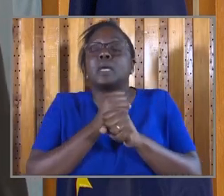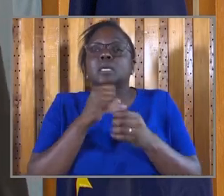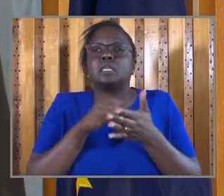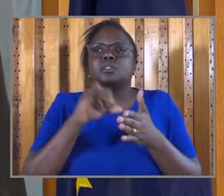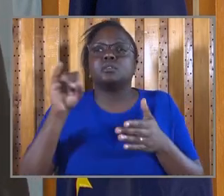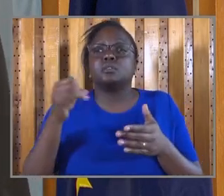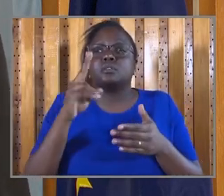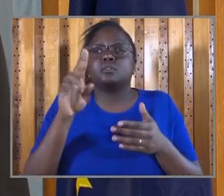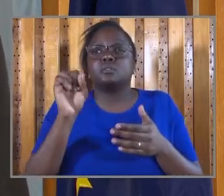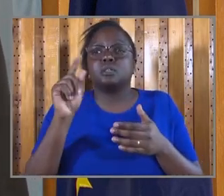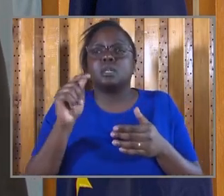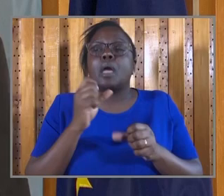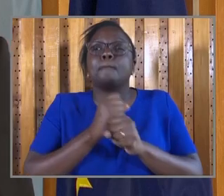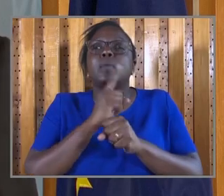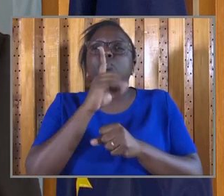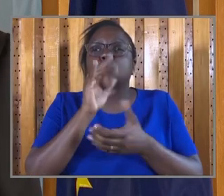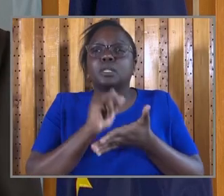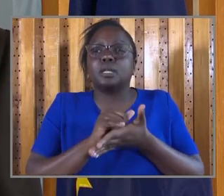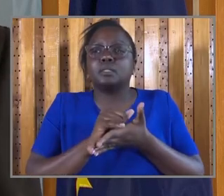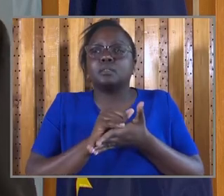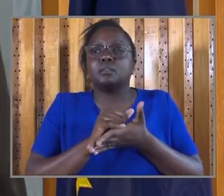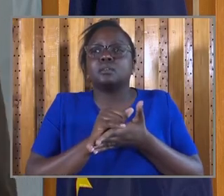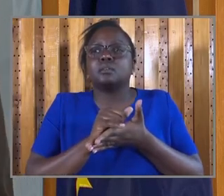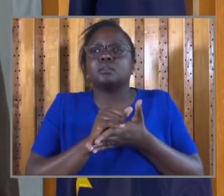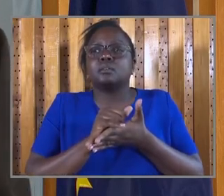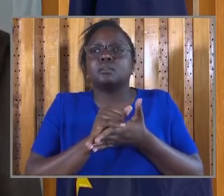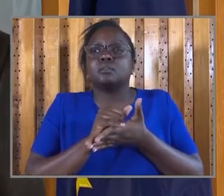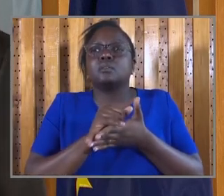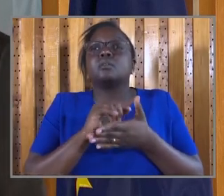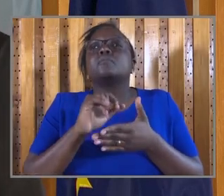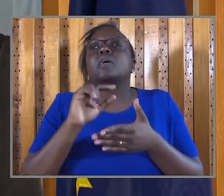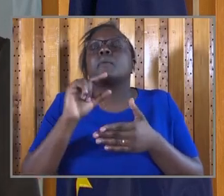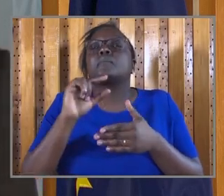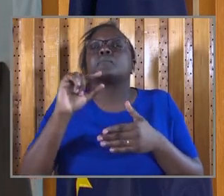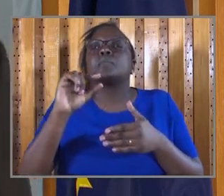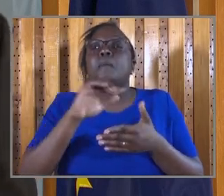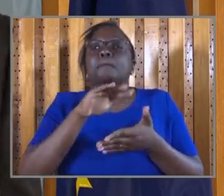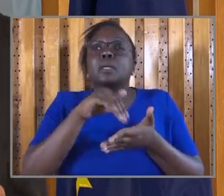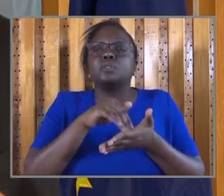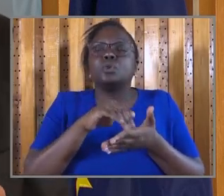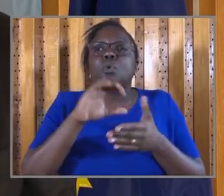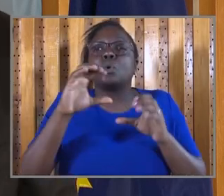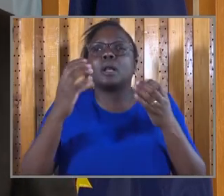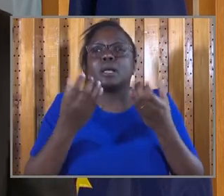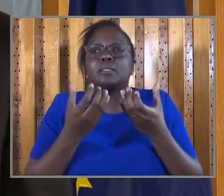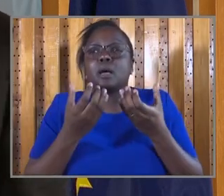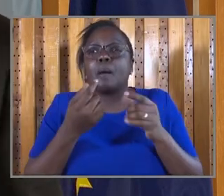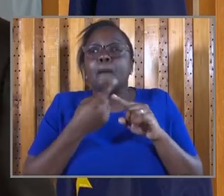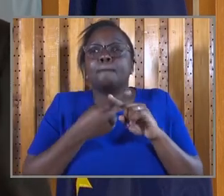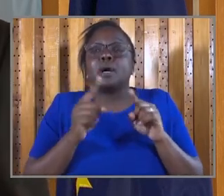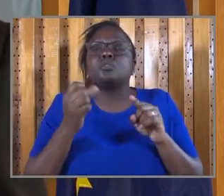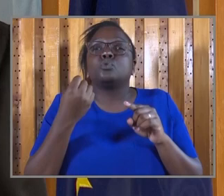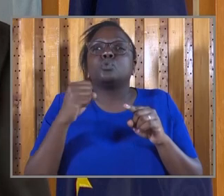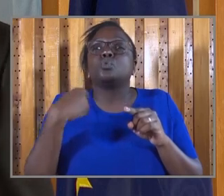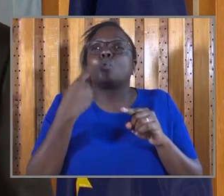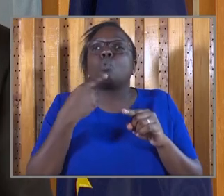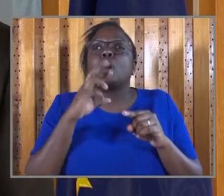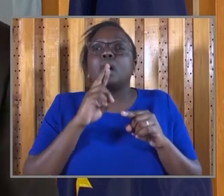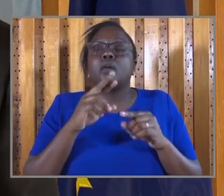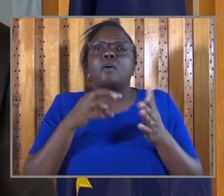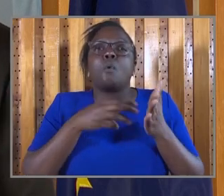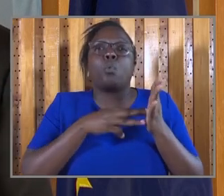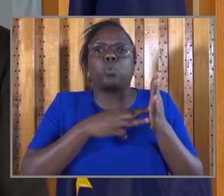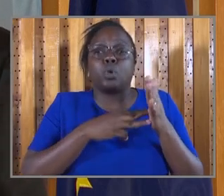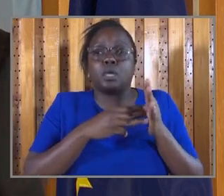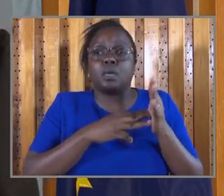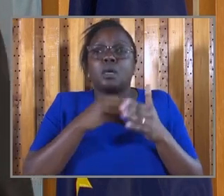and we make sure that this vast group, we call the middle classes, but also those who are the most vulnerable, if we take them